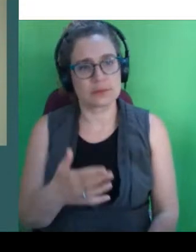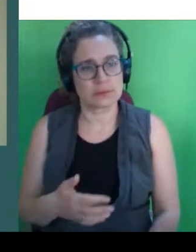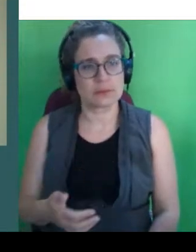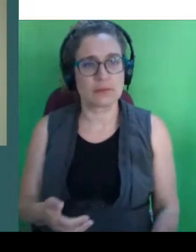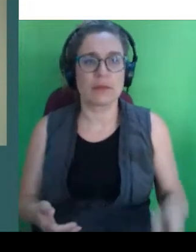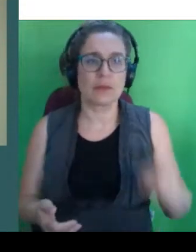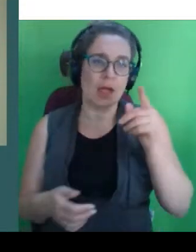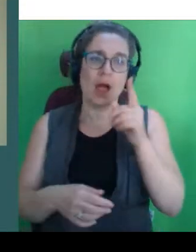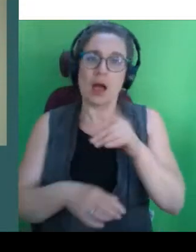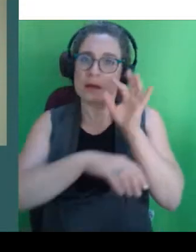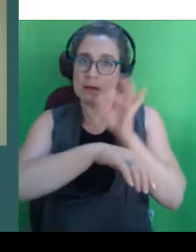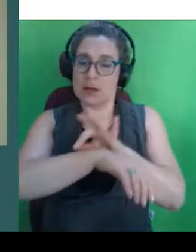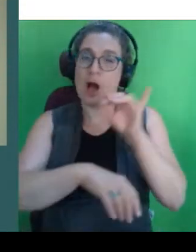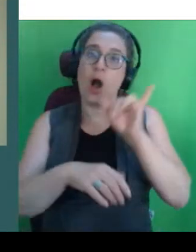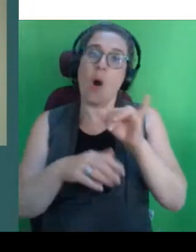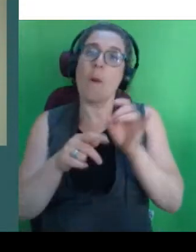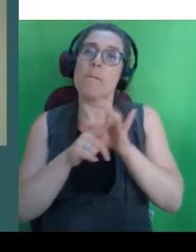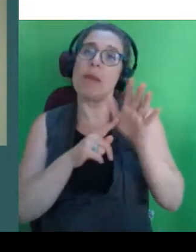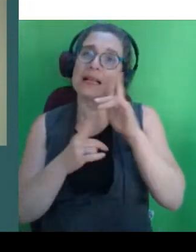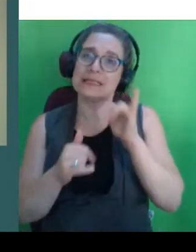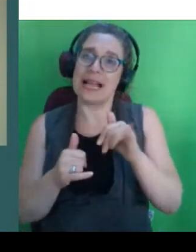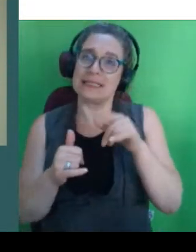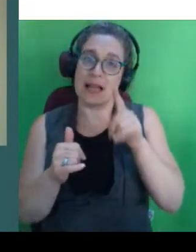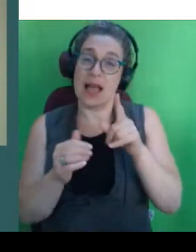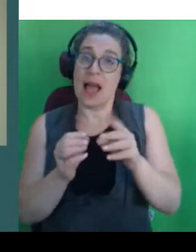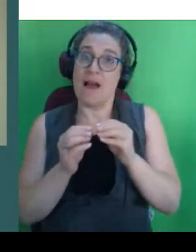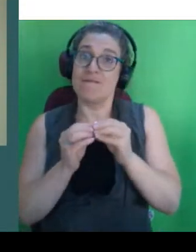test valid for prior to a food challenge?